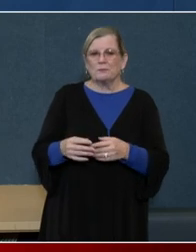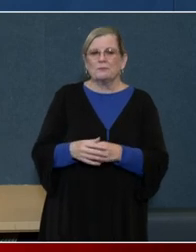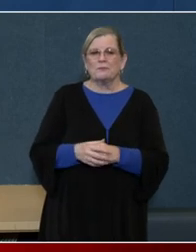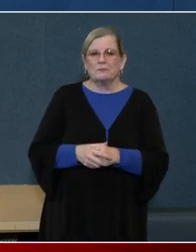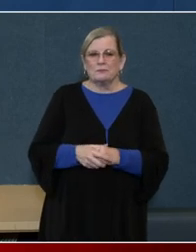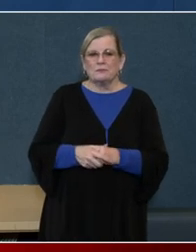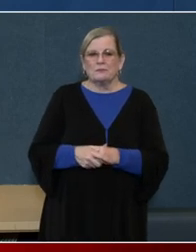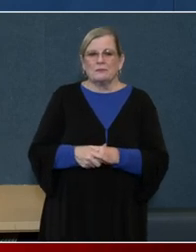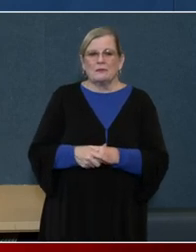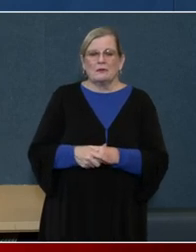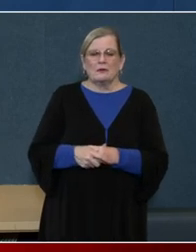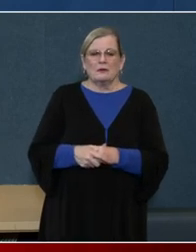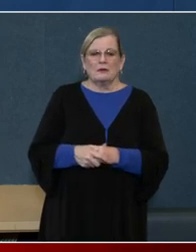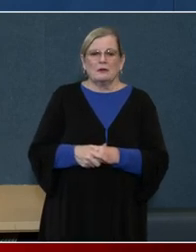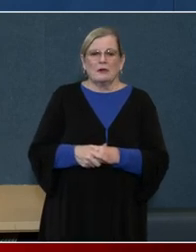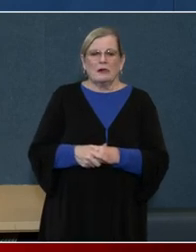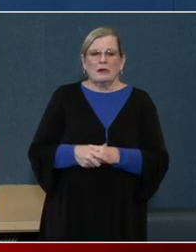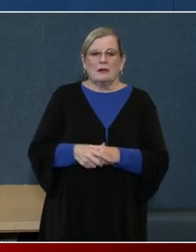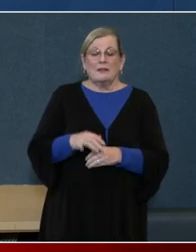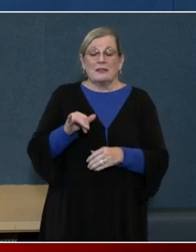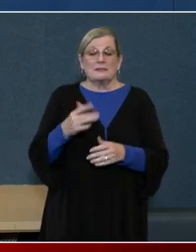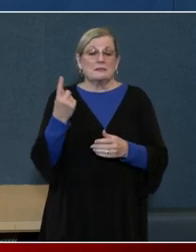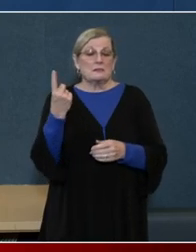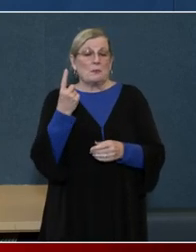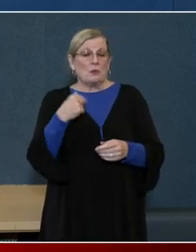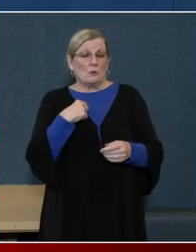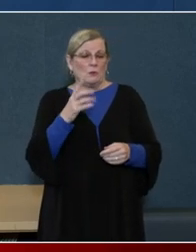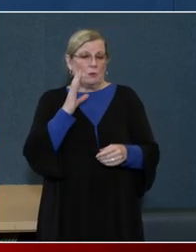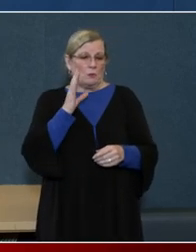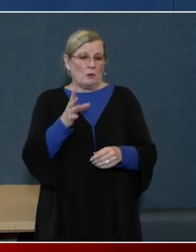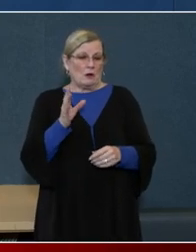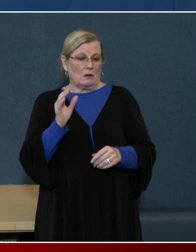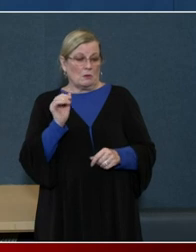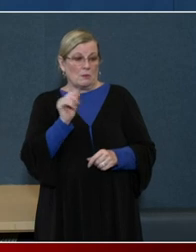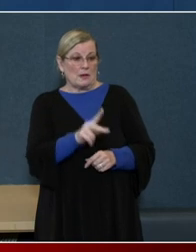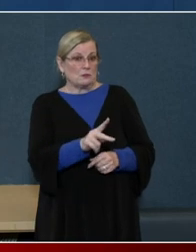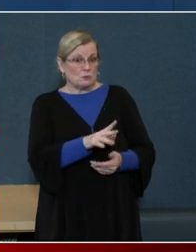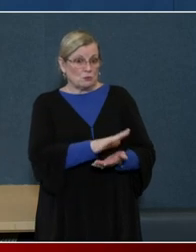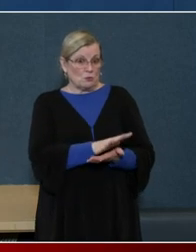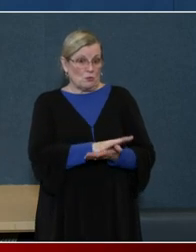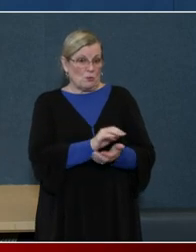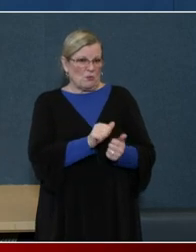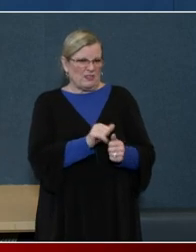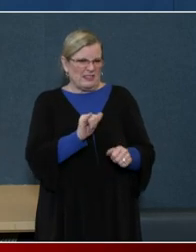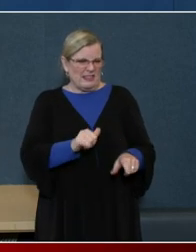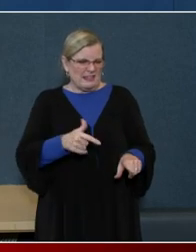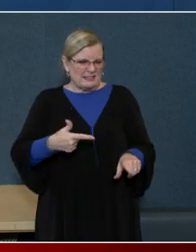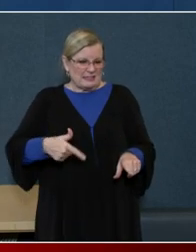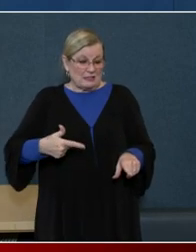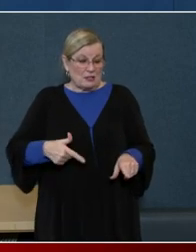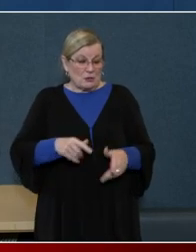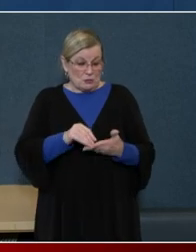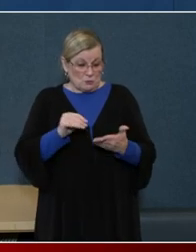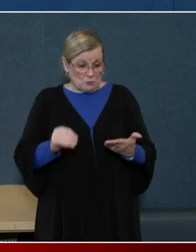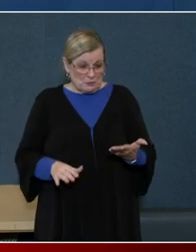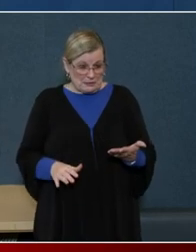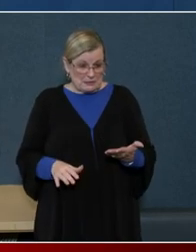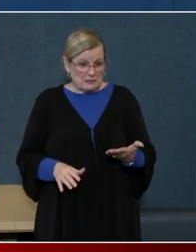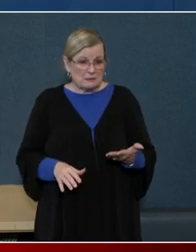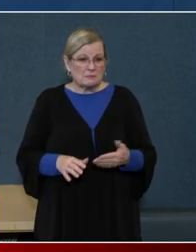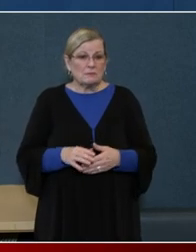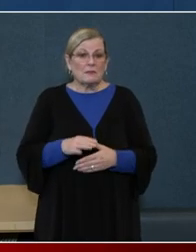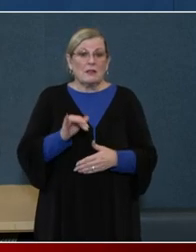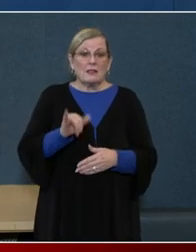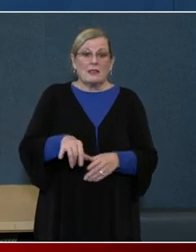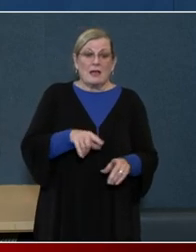two for our secondary students. So many of our students in grades 6 through 12 are assigned to a teacher by their